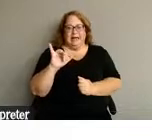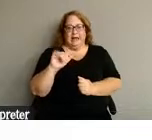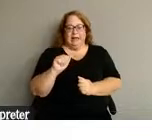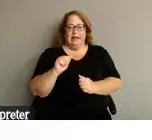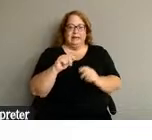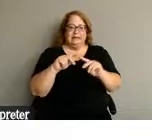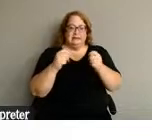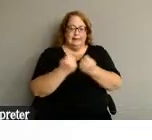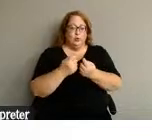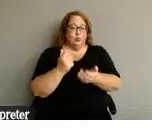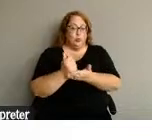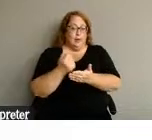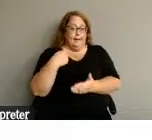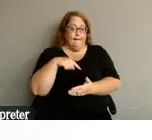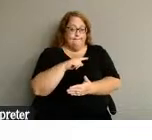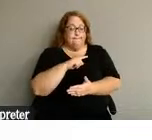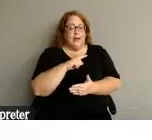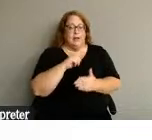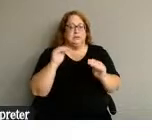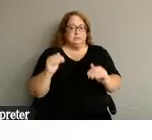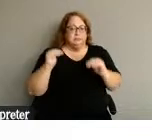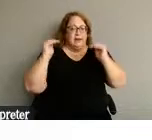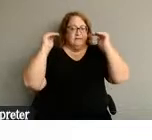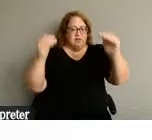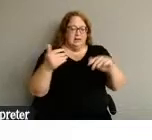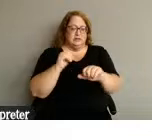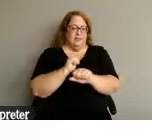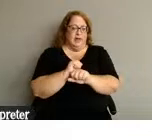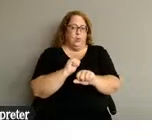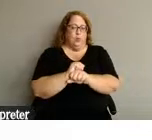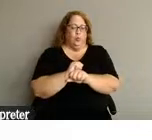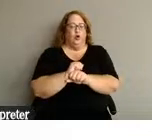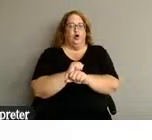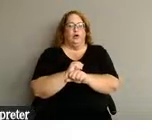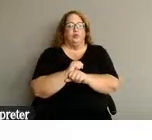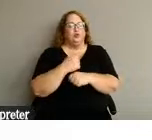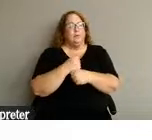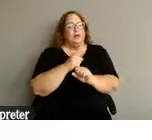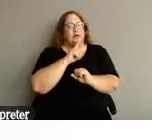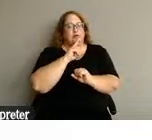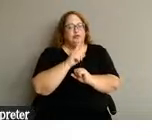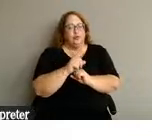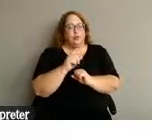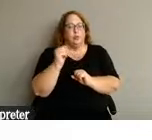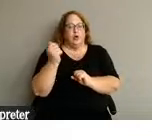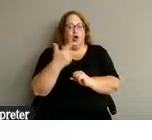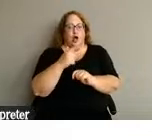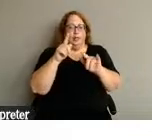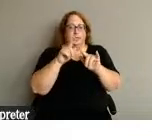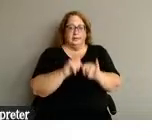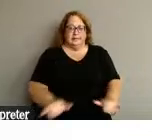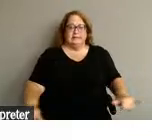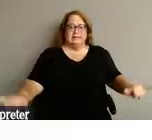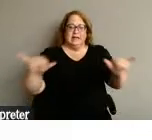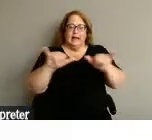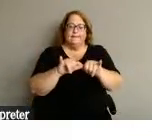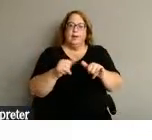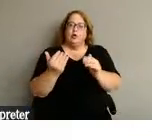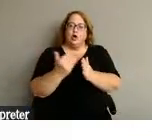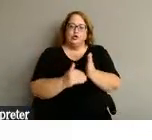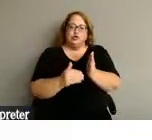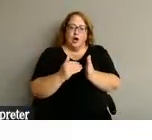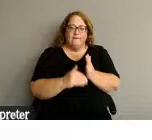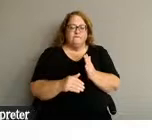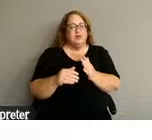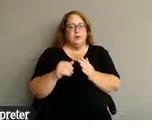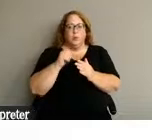to advance some of that work behind our purpose and culture, and to ensure that we're all on the same page, because oftentimes we don't get